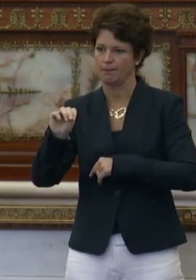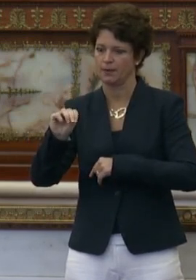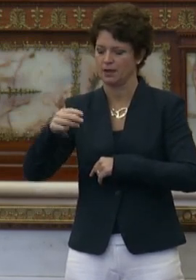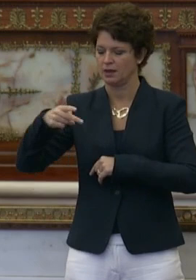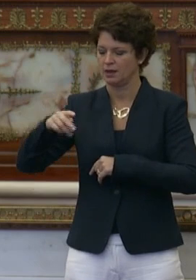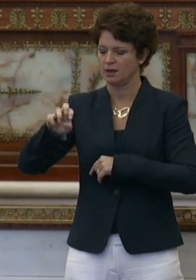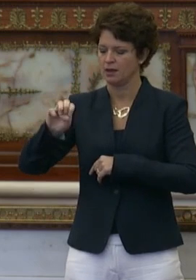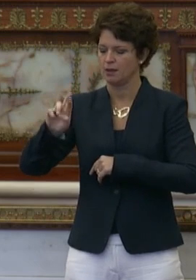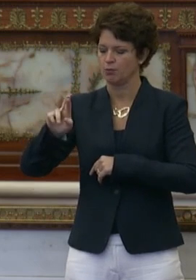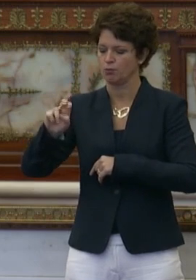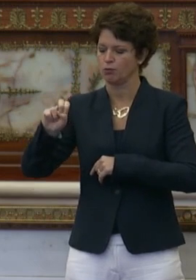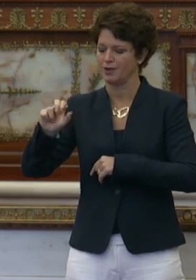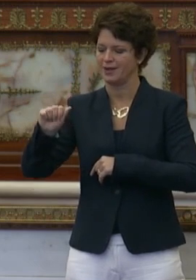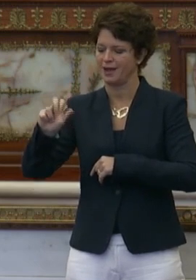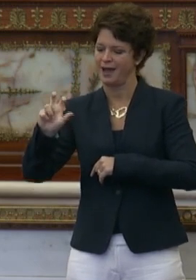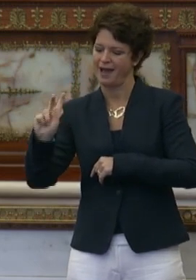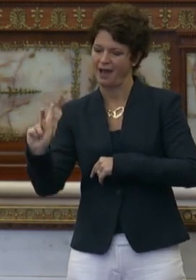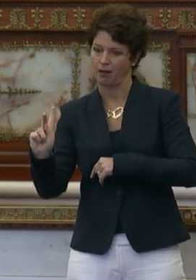Priek.